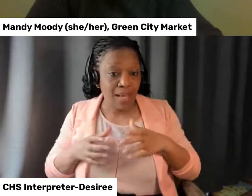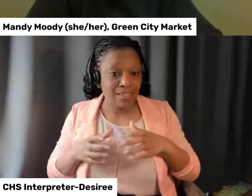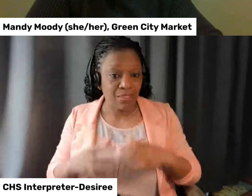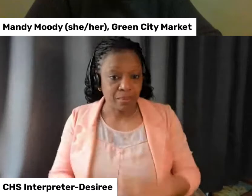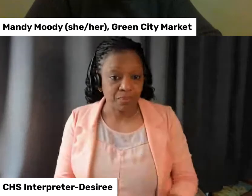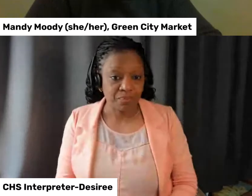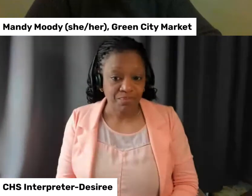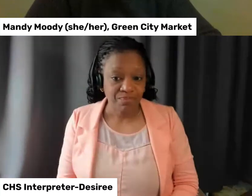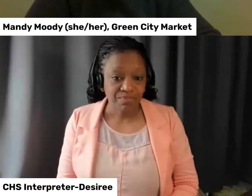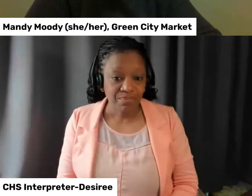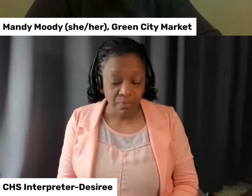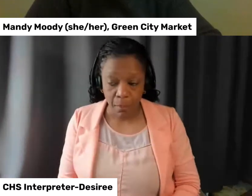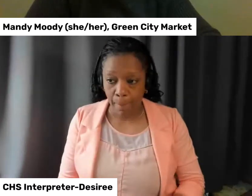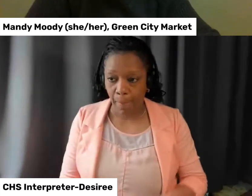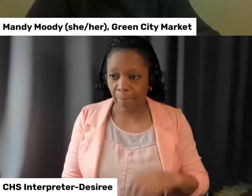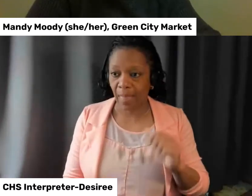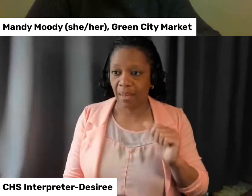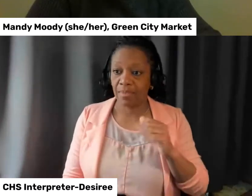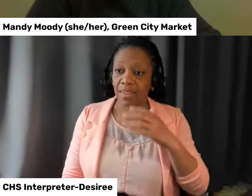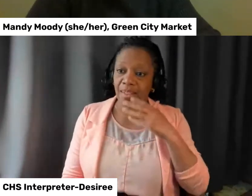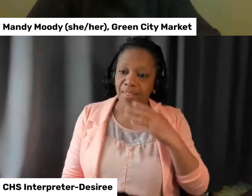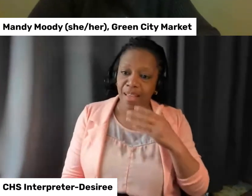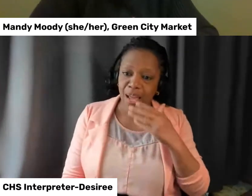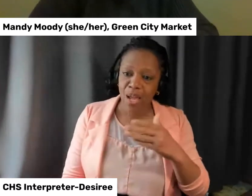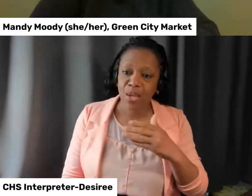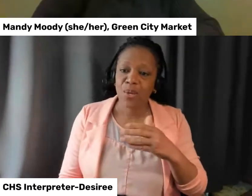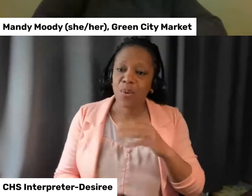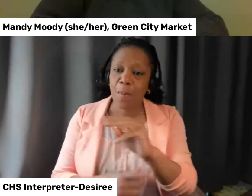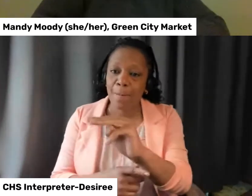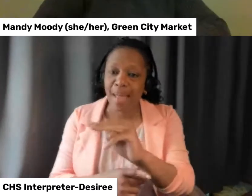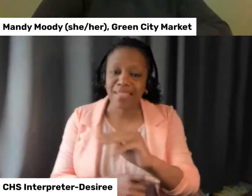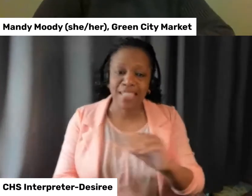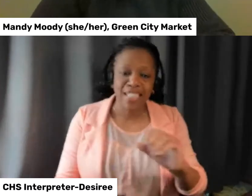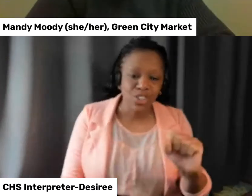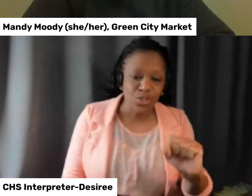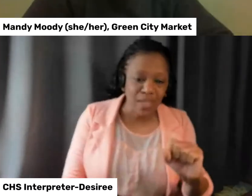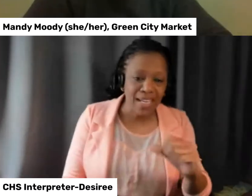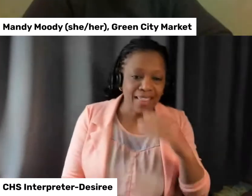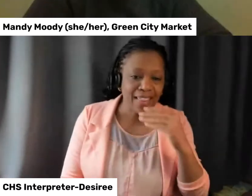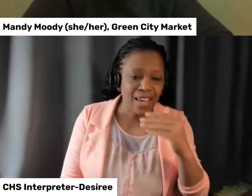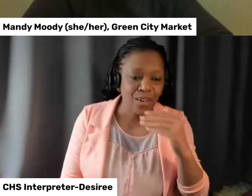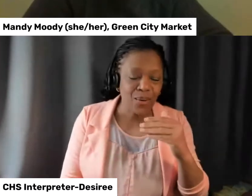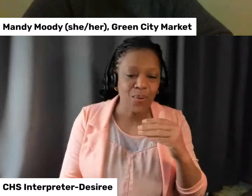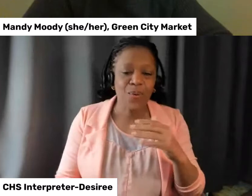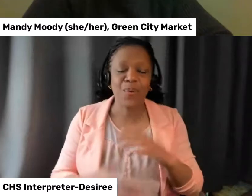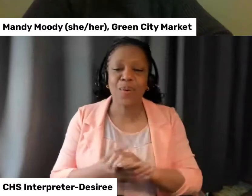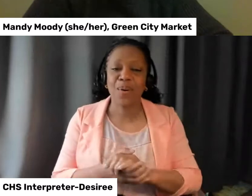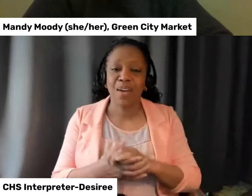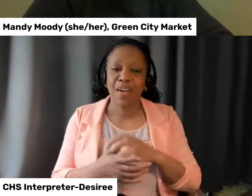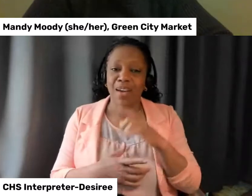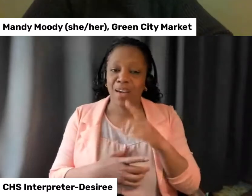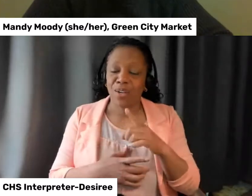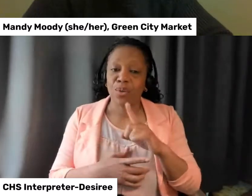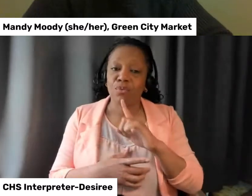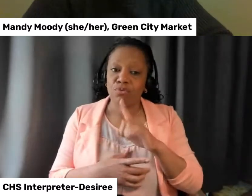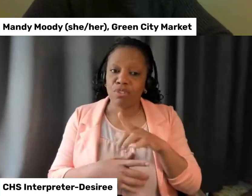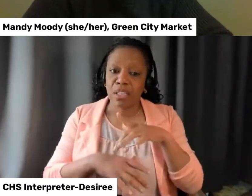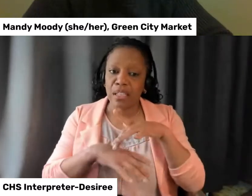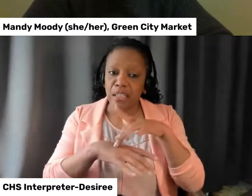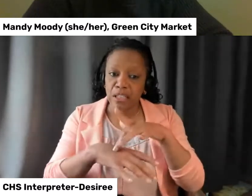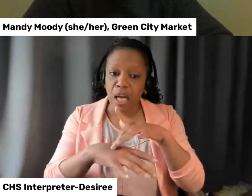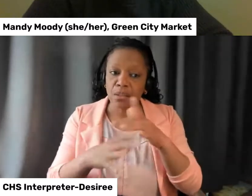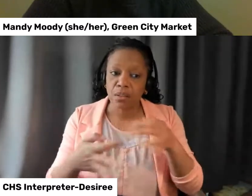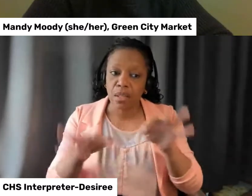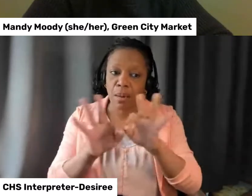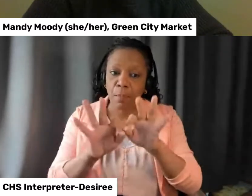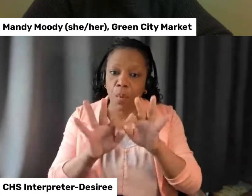you so much, Mandy and Cherie. As usual, you hit on so many important points. I'm